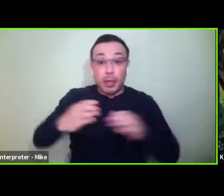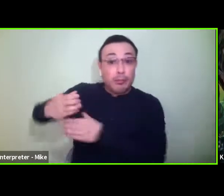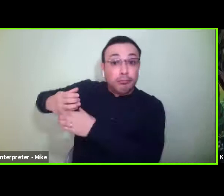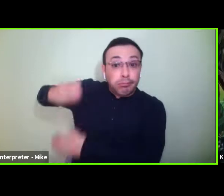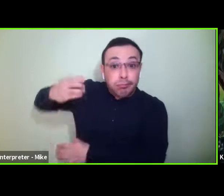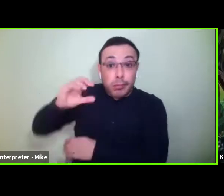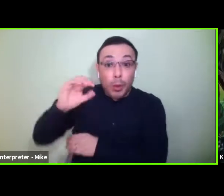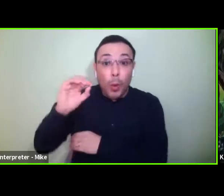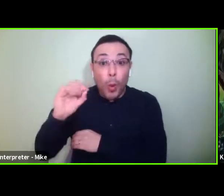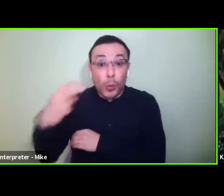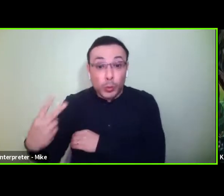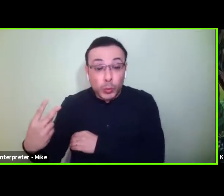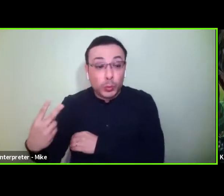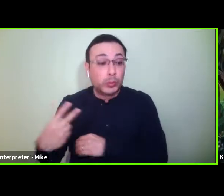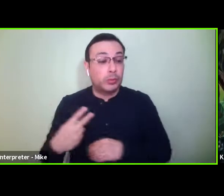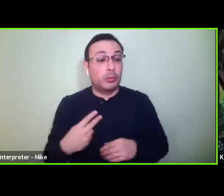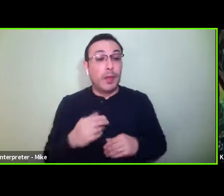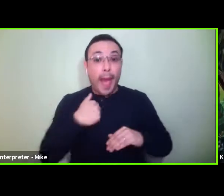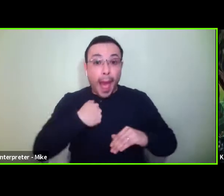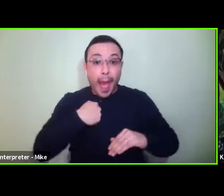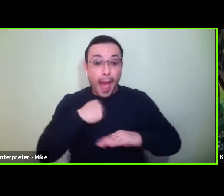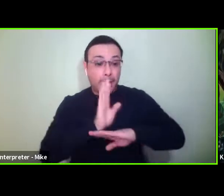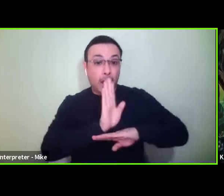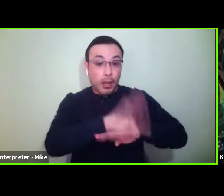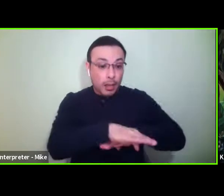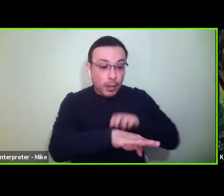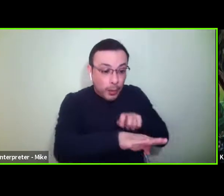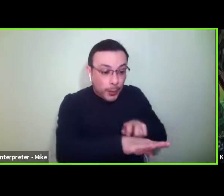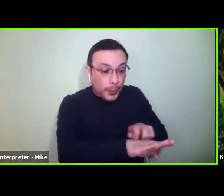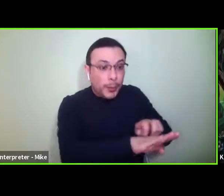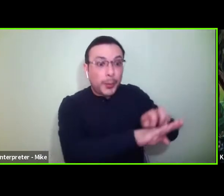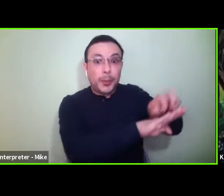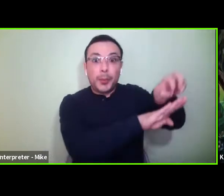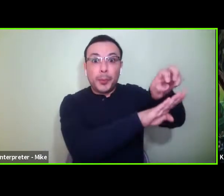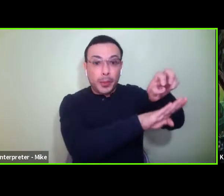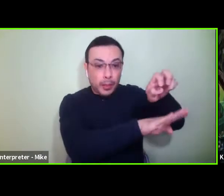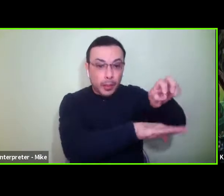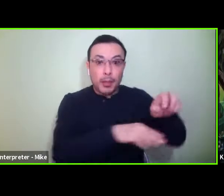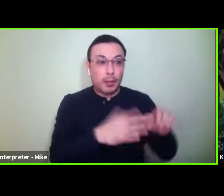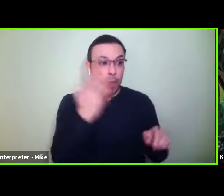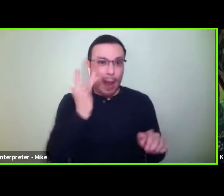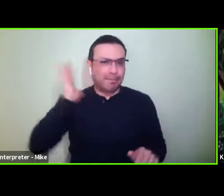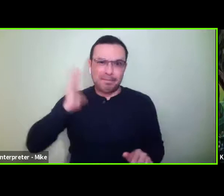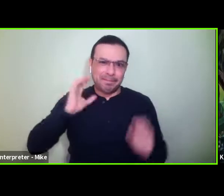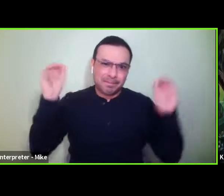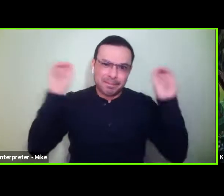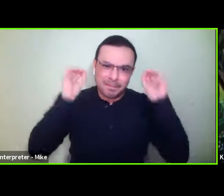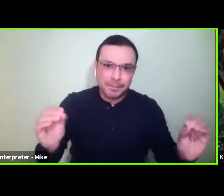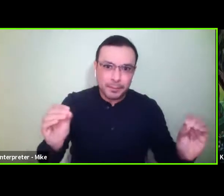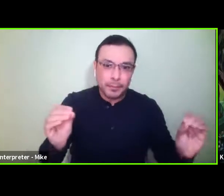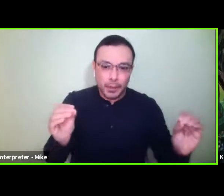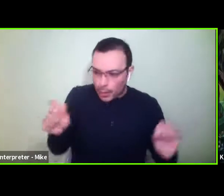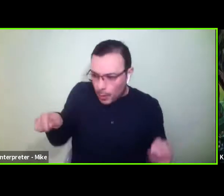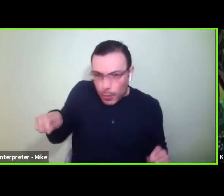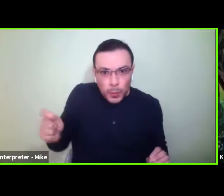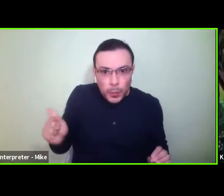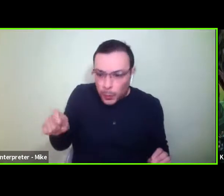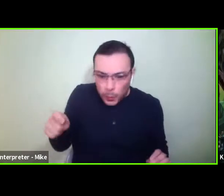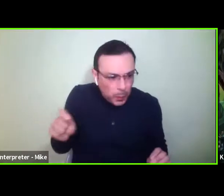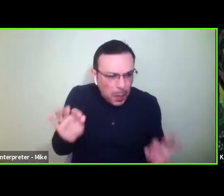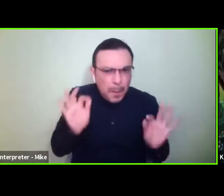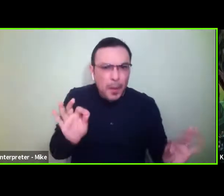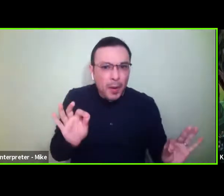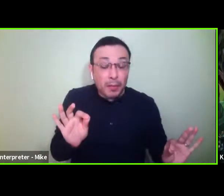body stabilized, and a joystick positioned in just the right position. Anyone else sitting in Ed's chair